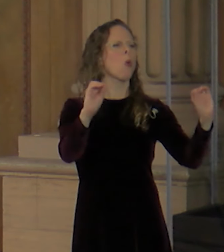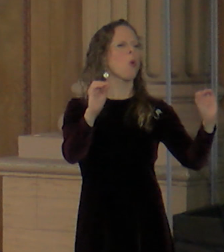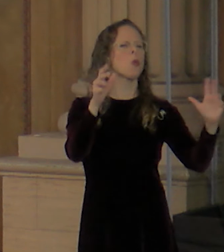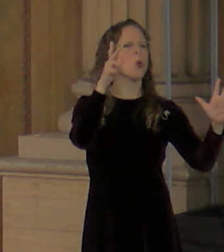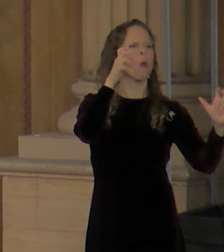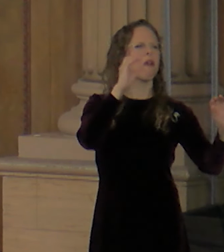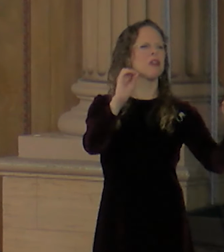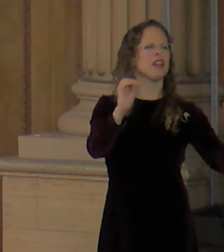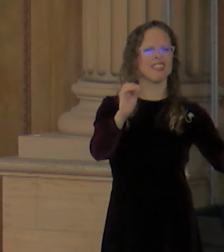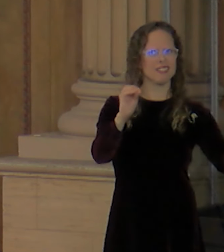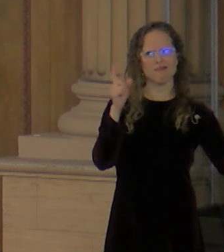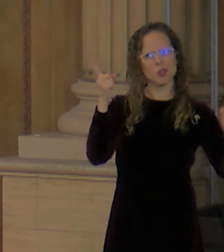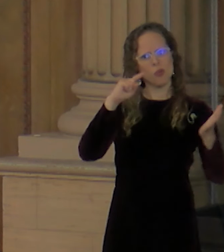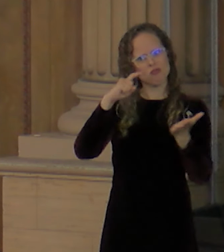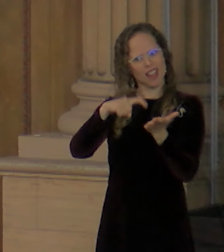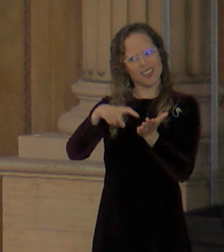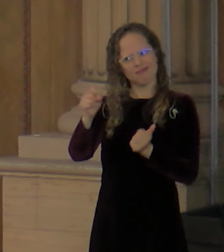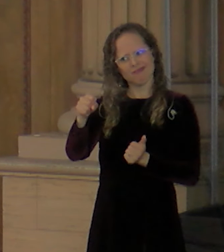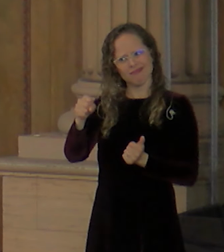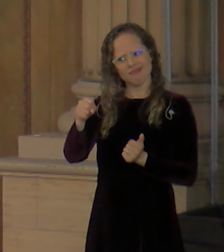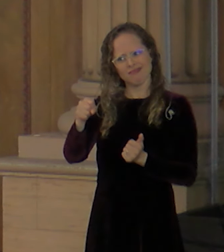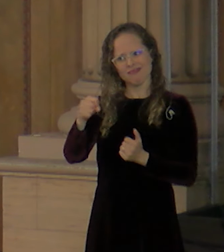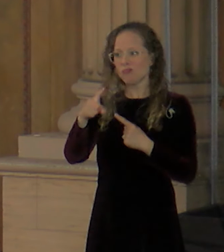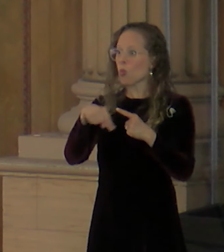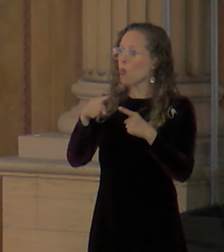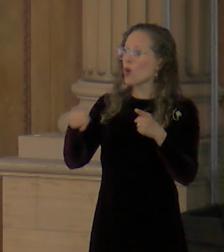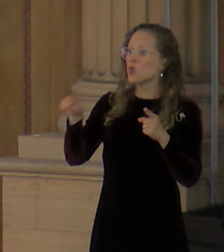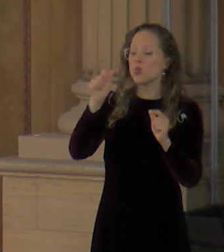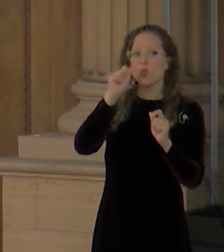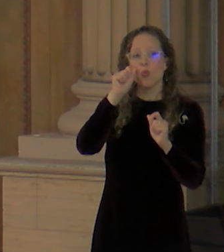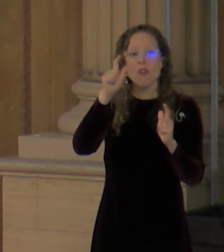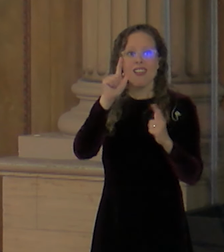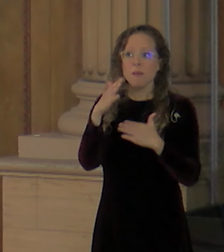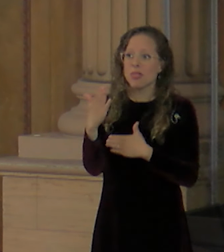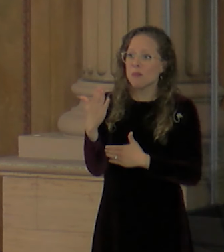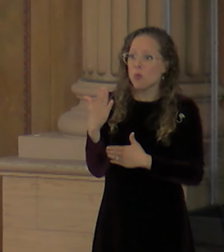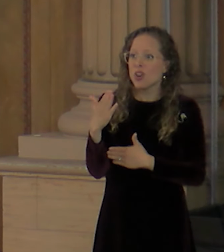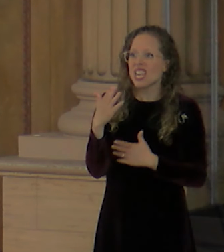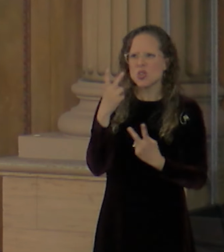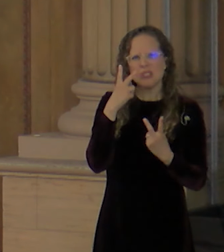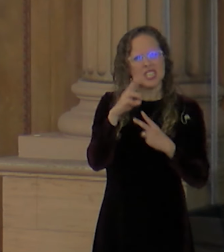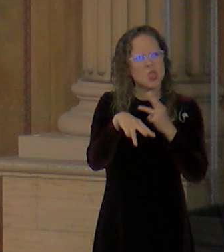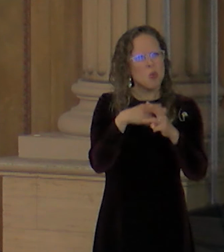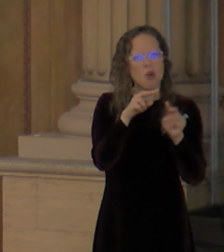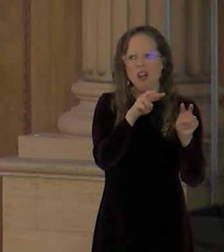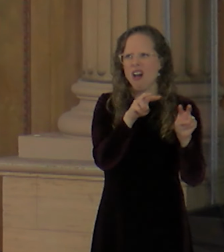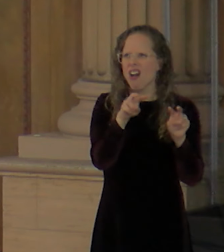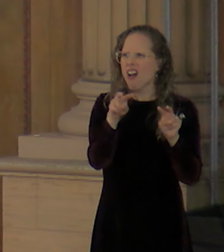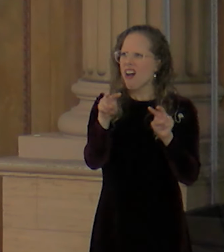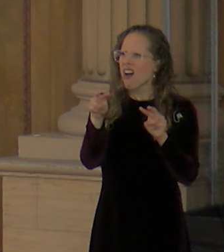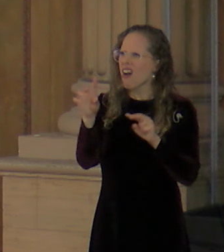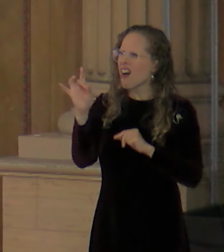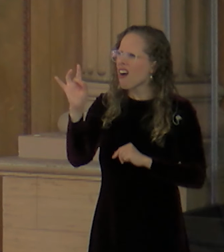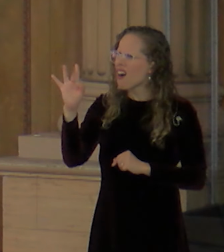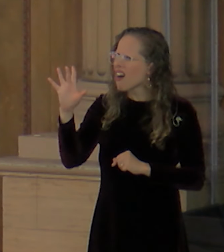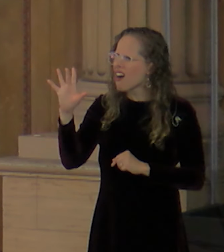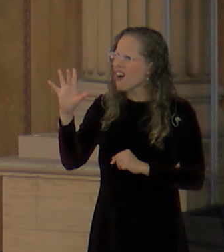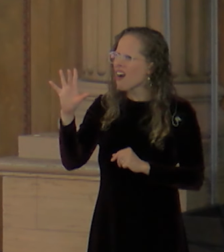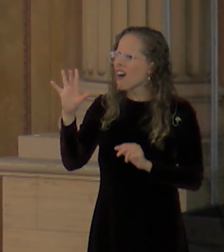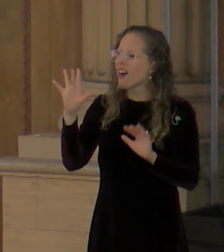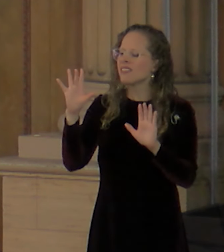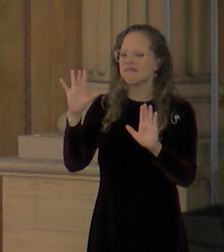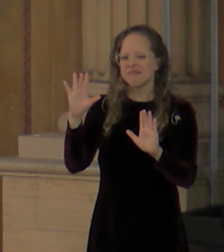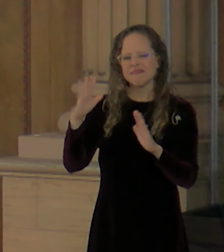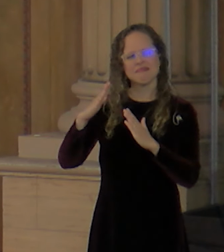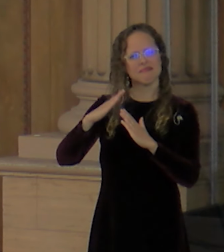up these days to a world filled with Leviathan, you can take joy in the power and the skill